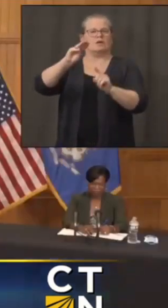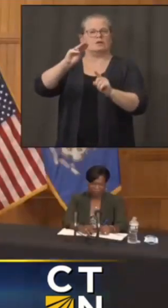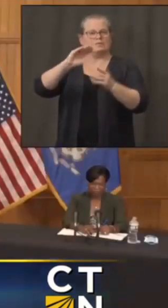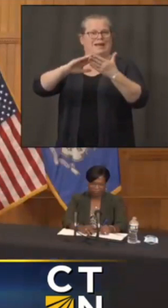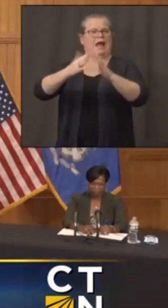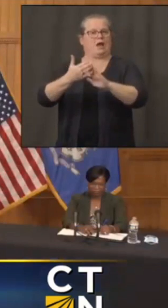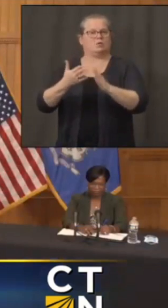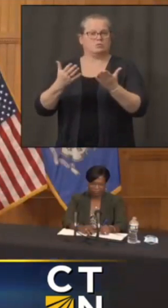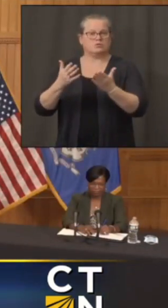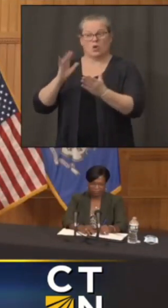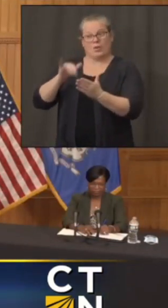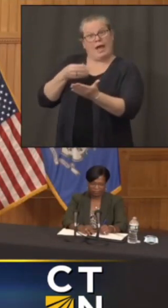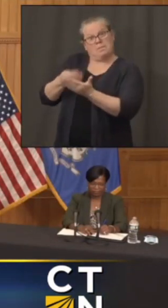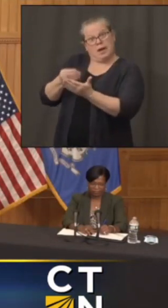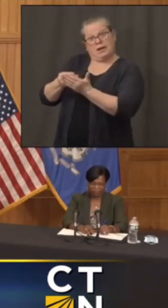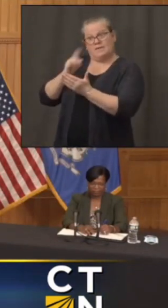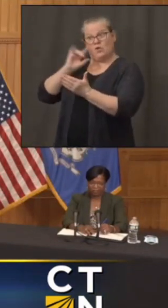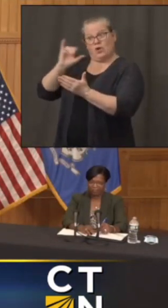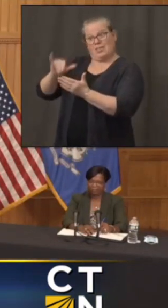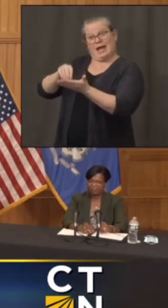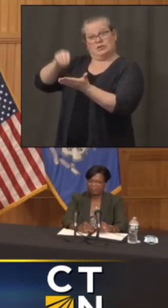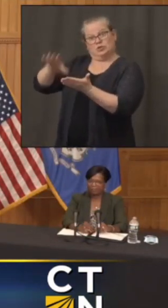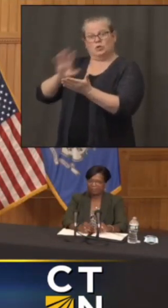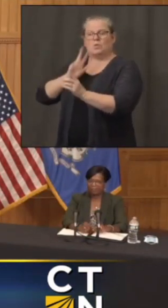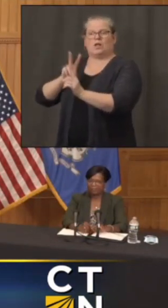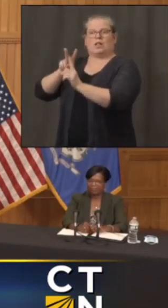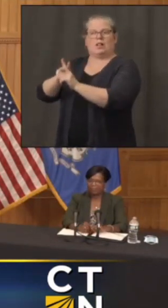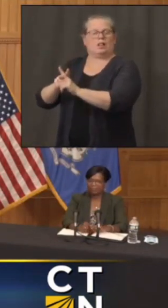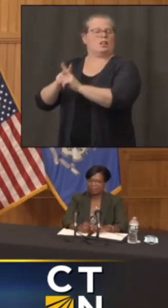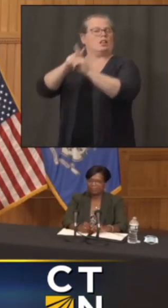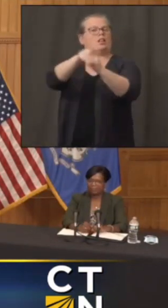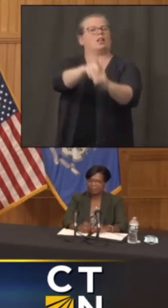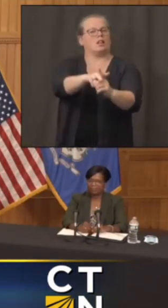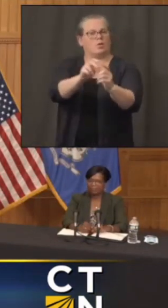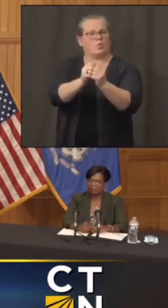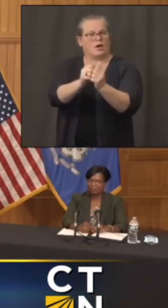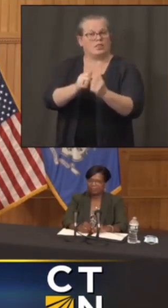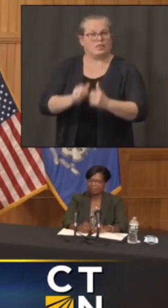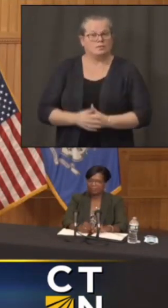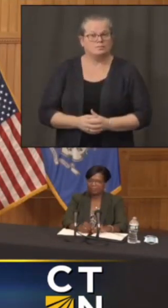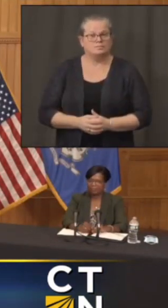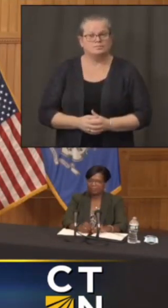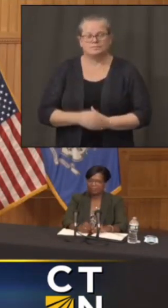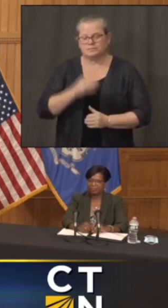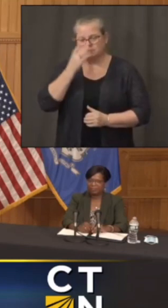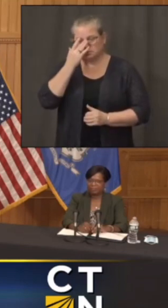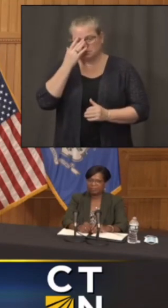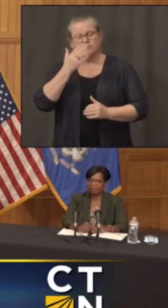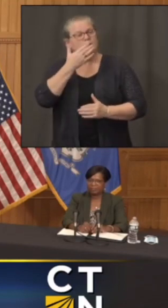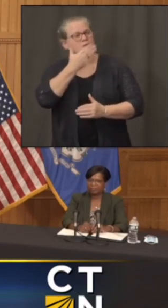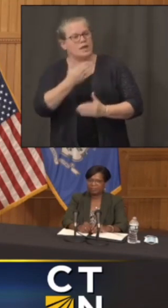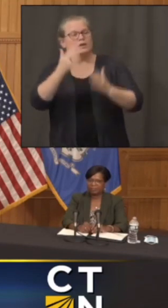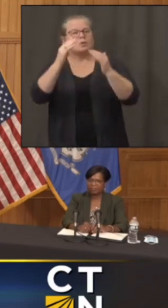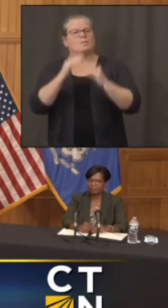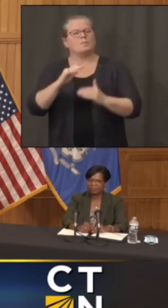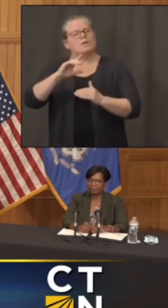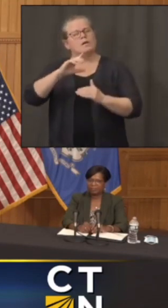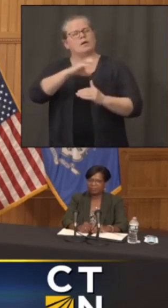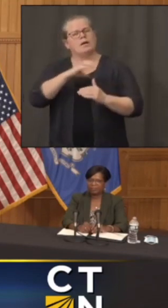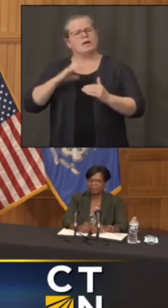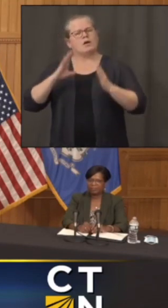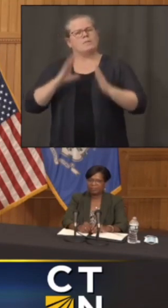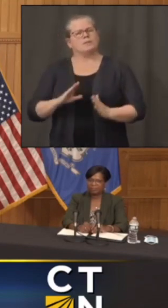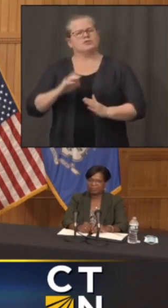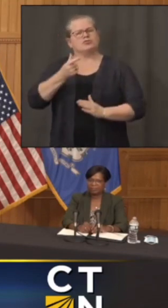Thank you. Just one more question for Commissioner Gifford. We're going back to the visitation at the nursing